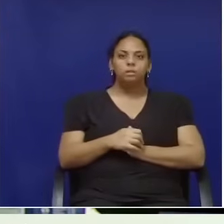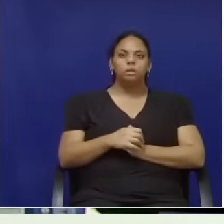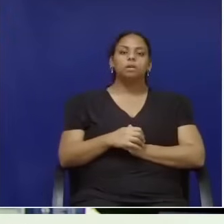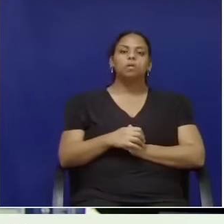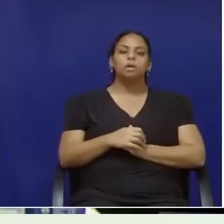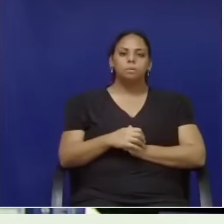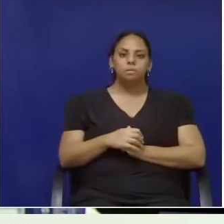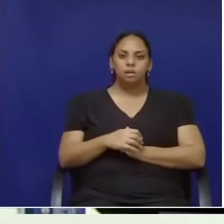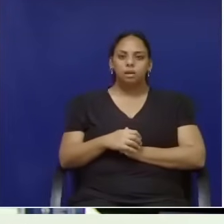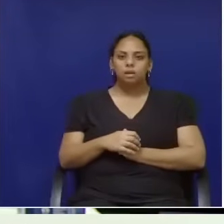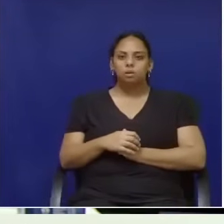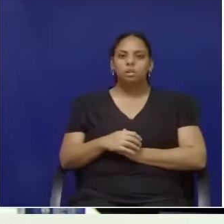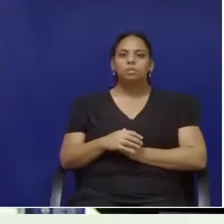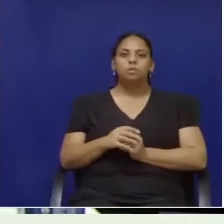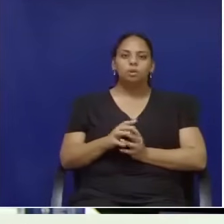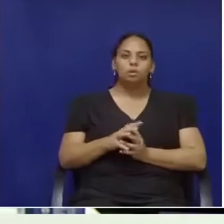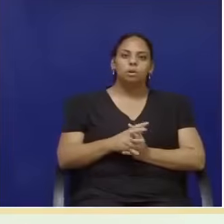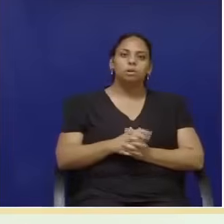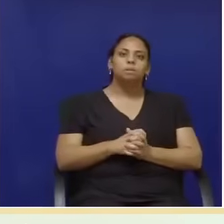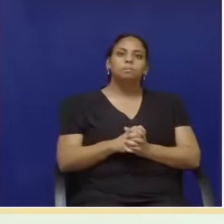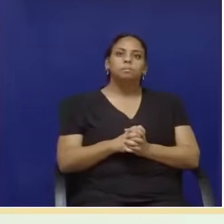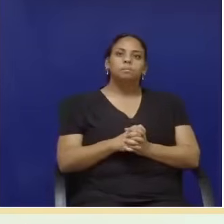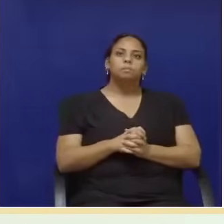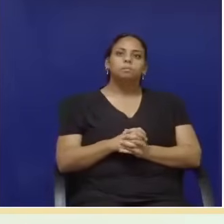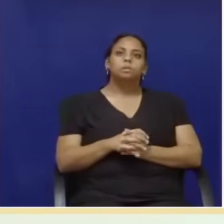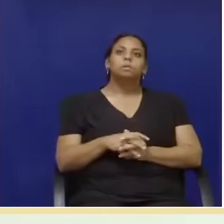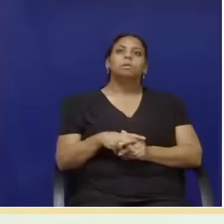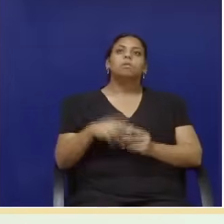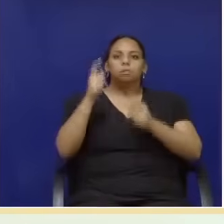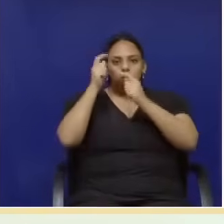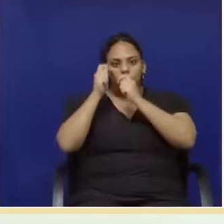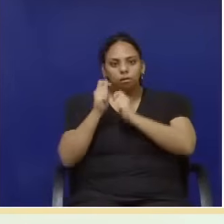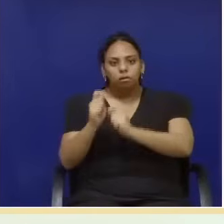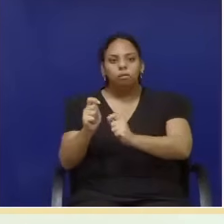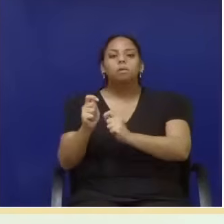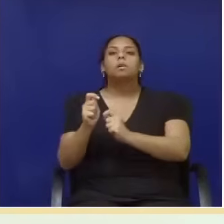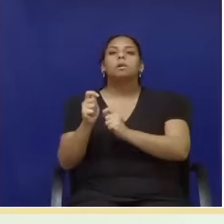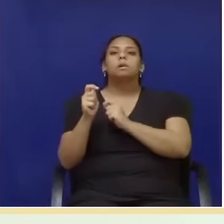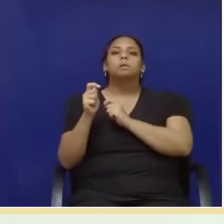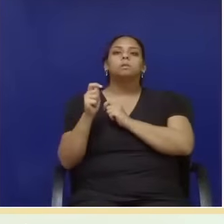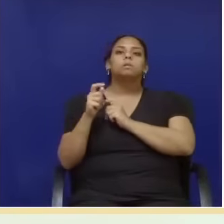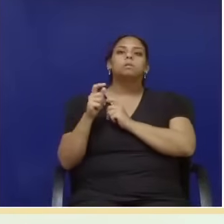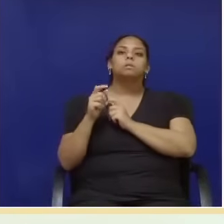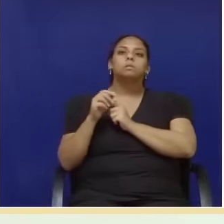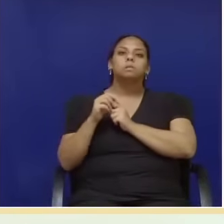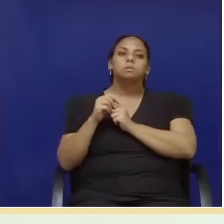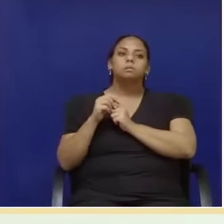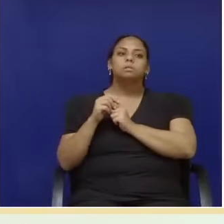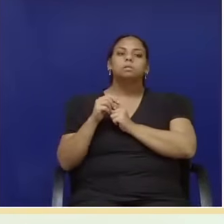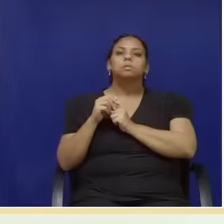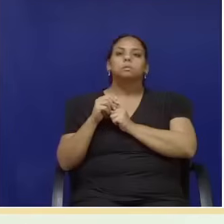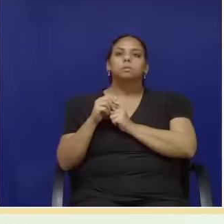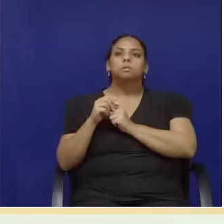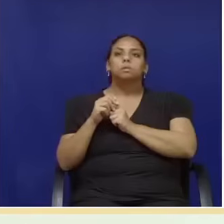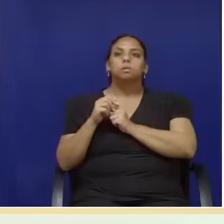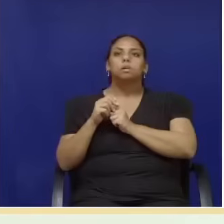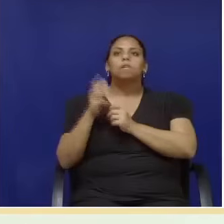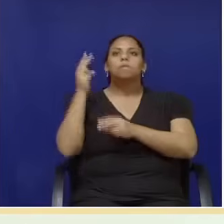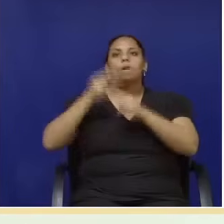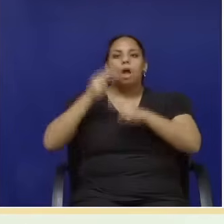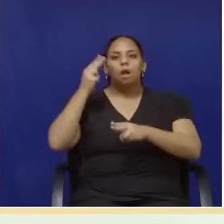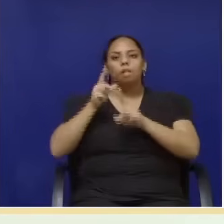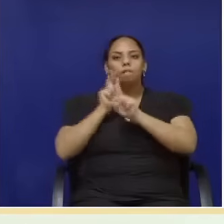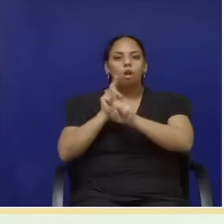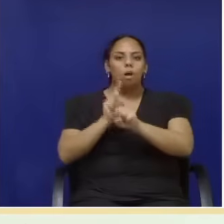member standing in for the Honourable Nomvalo, was it Honourable Buthelezi, for a final follow-up.